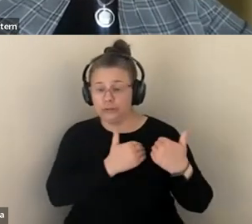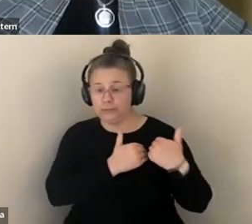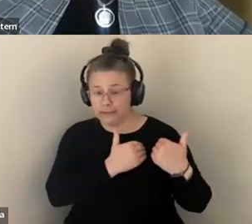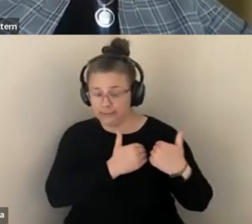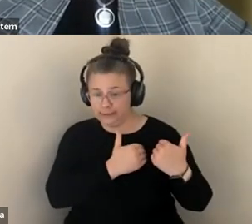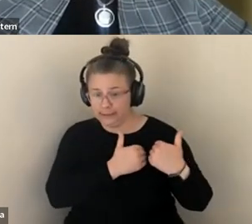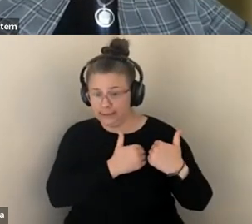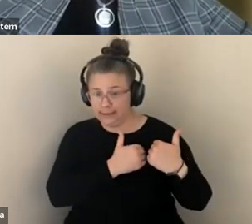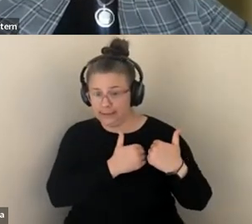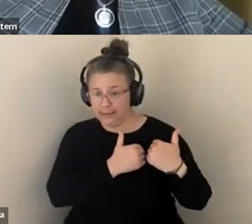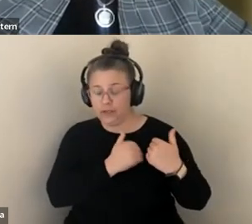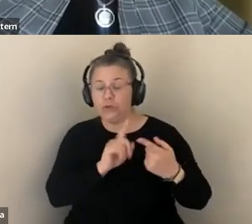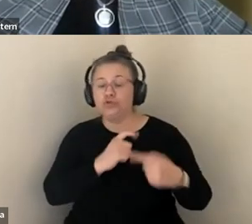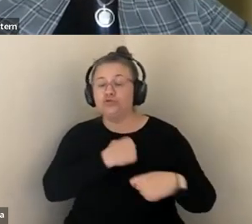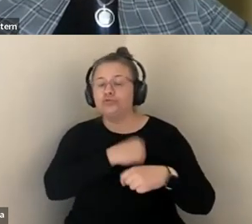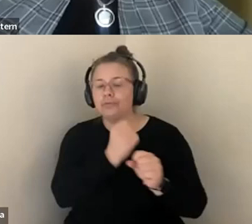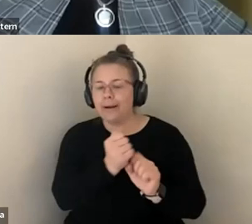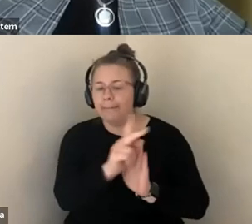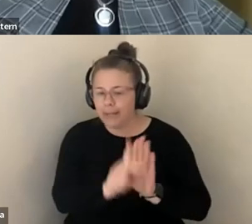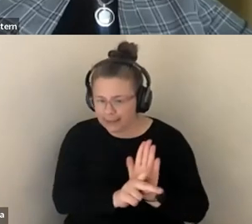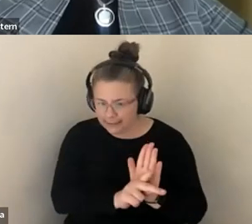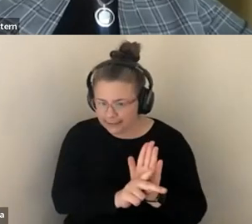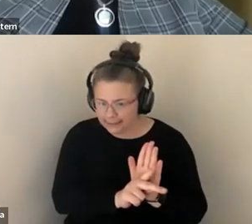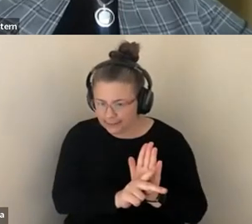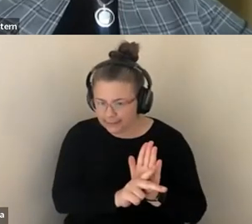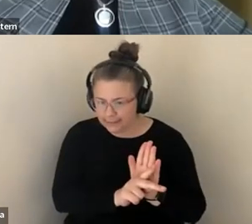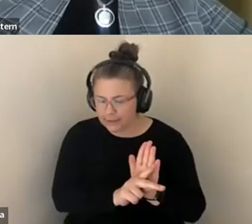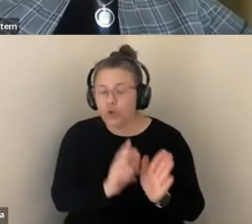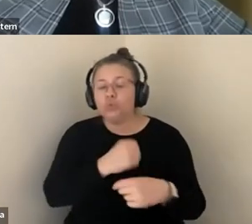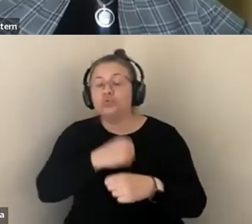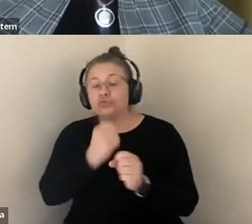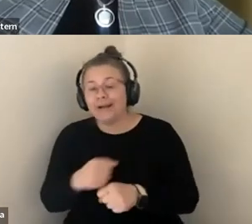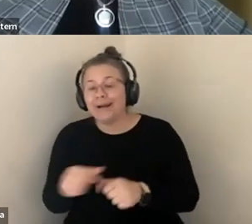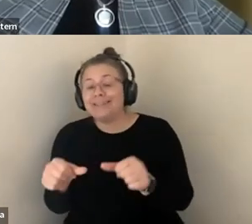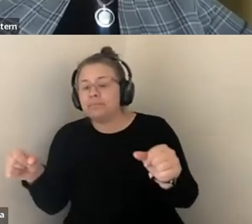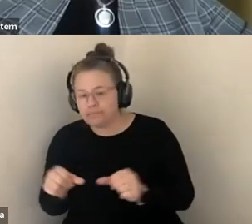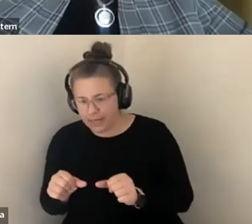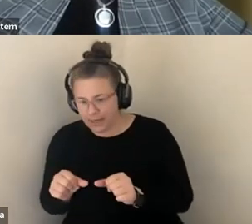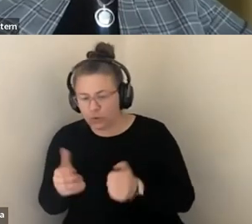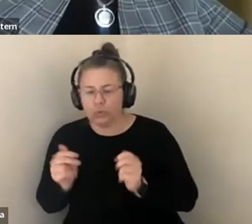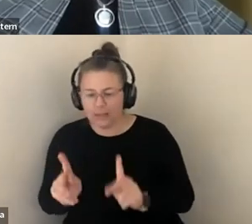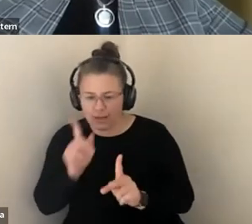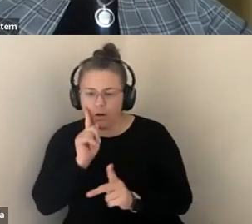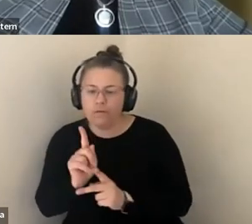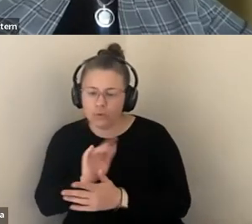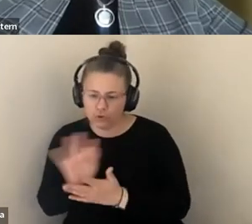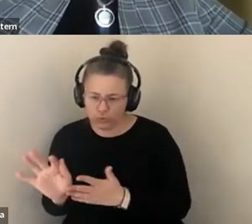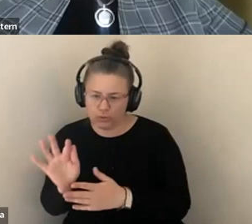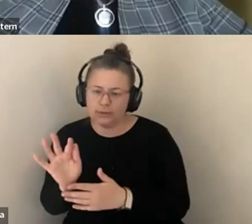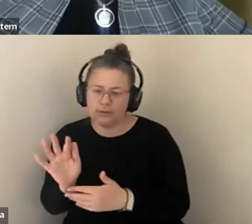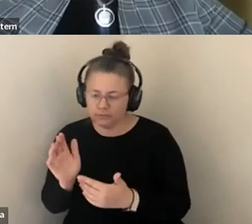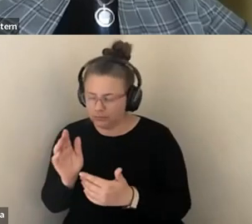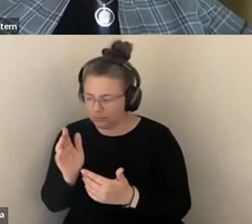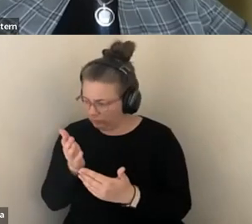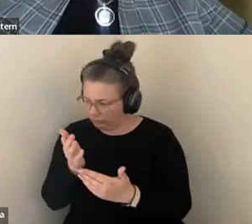social space that allows any choice, that gives the resources for any choice. So, you